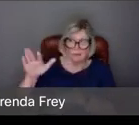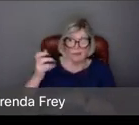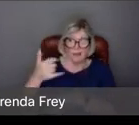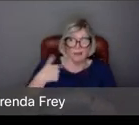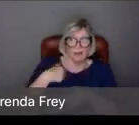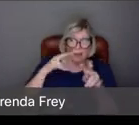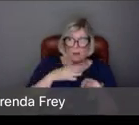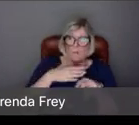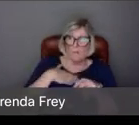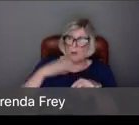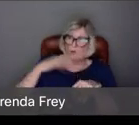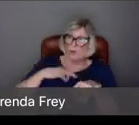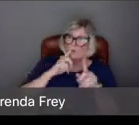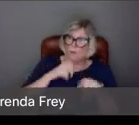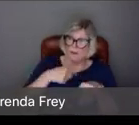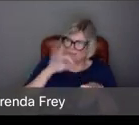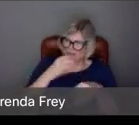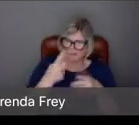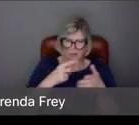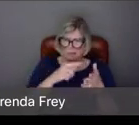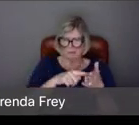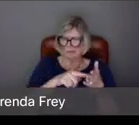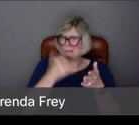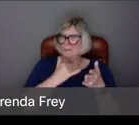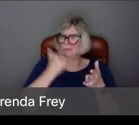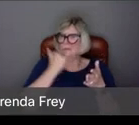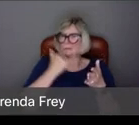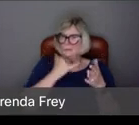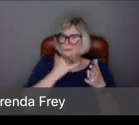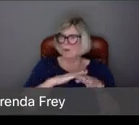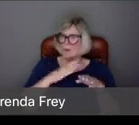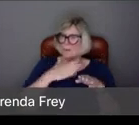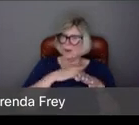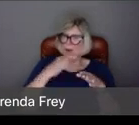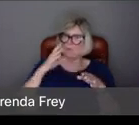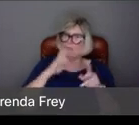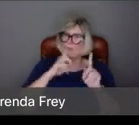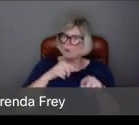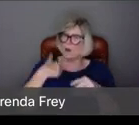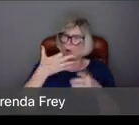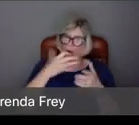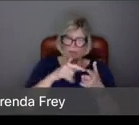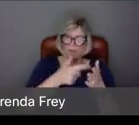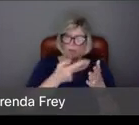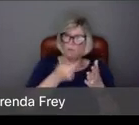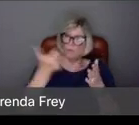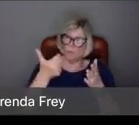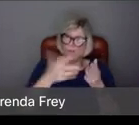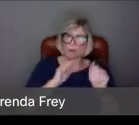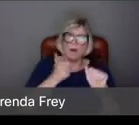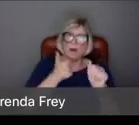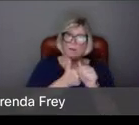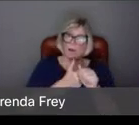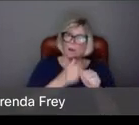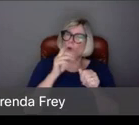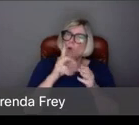credit report. I found this thing that's inaccurate, and I would like it either removed, updated, or corrected. So you want to put in there what